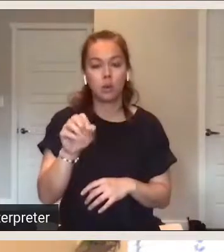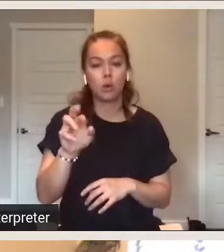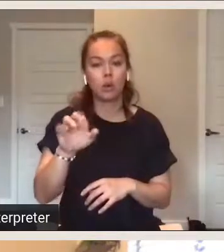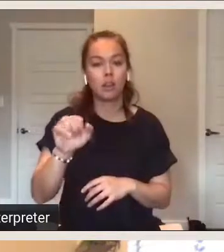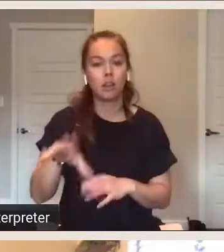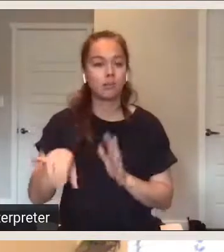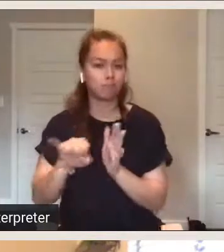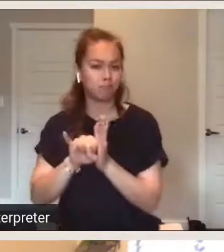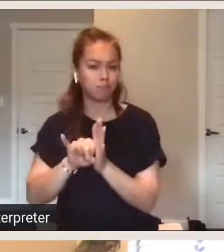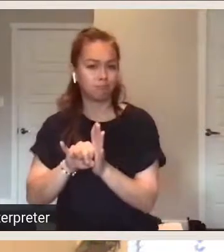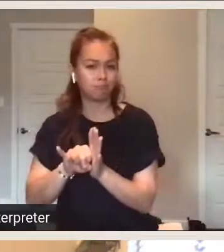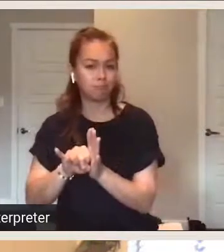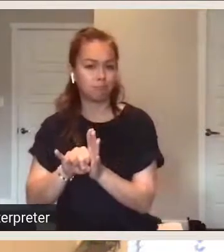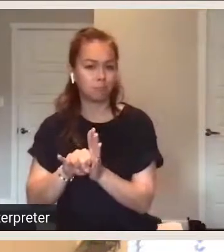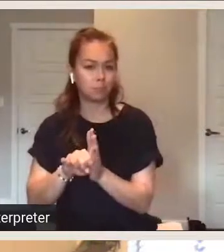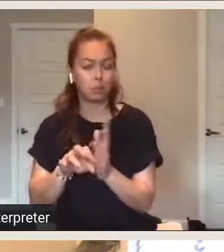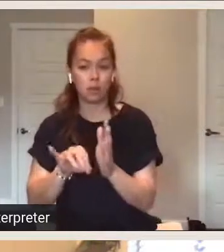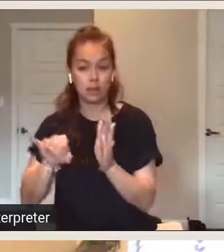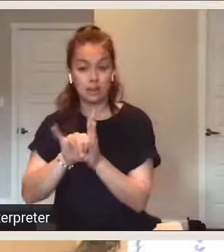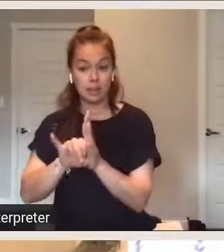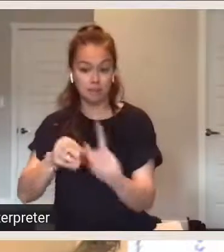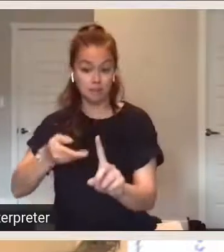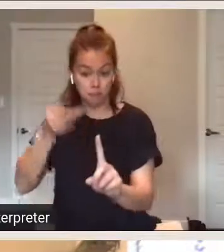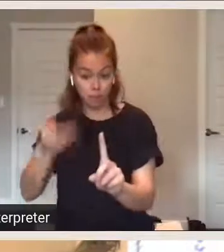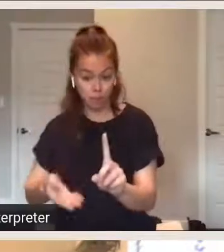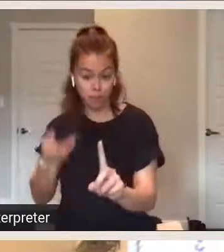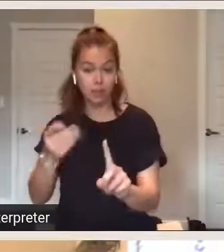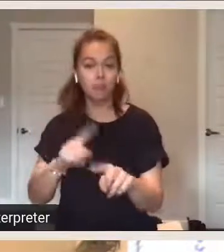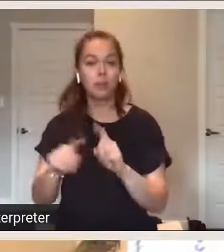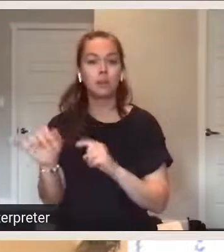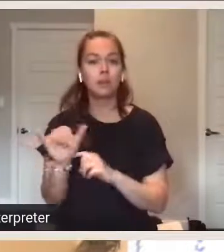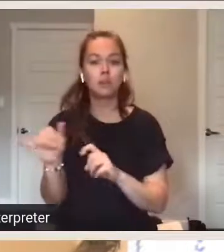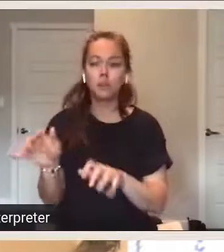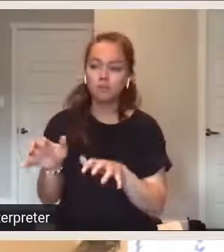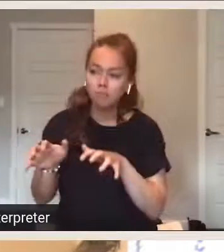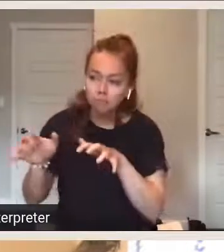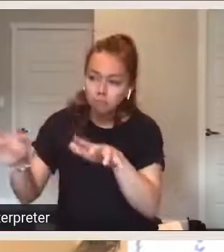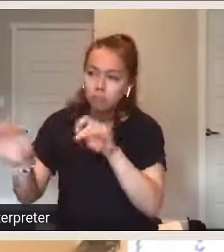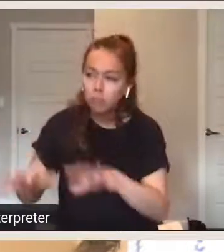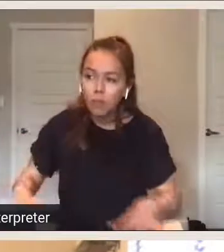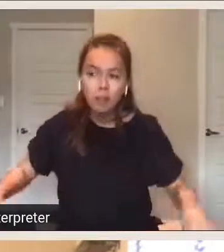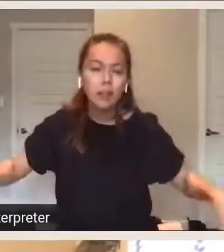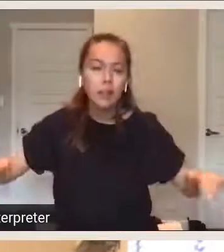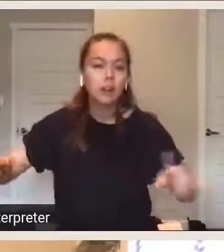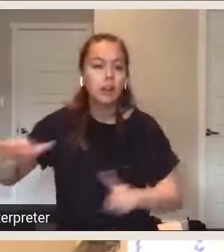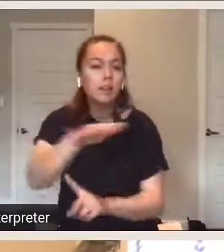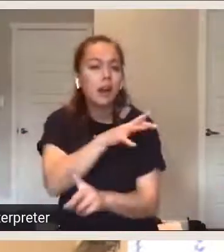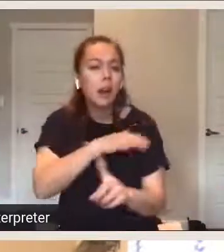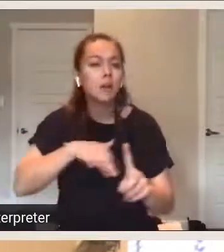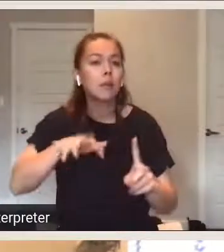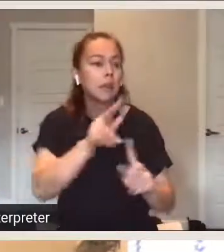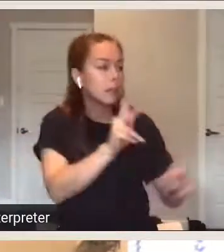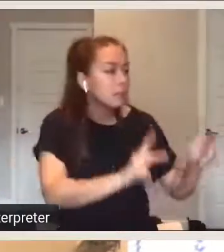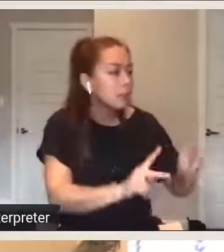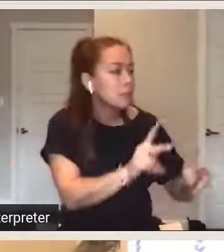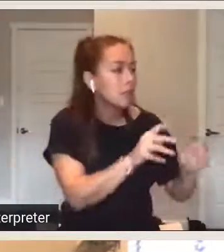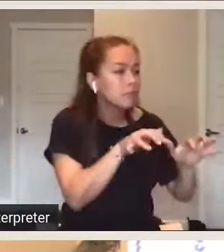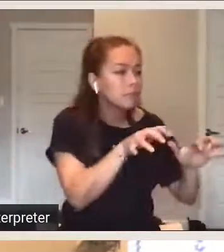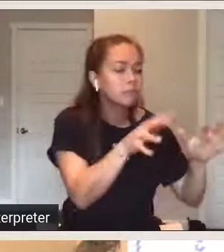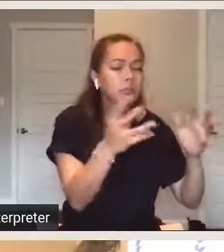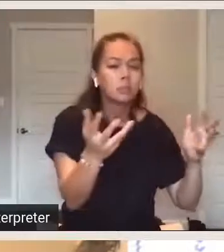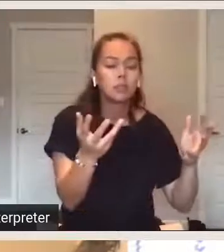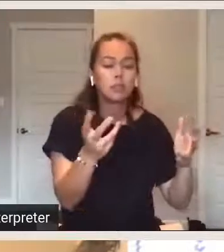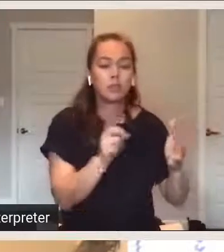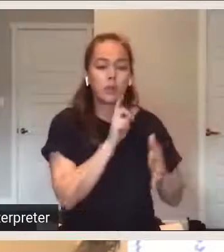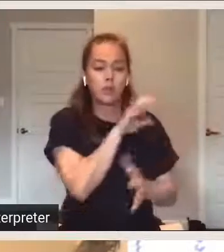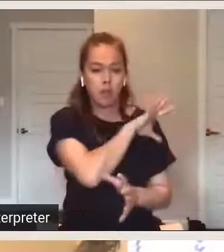like identity of a person, but also thinking about the landscape and the environments and the spaces that I